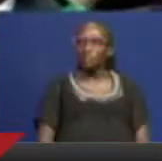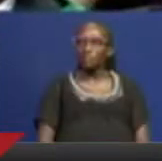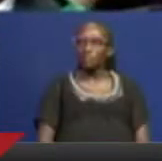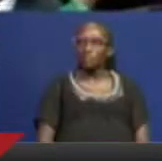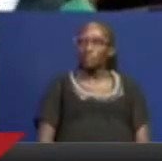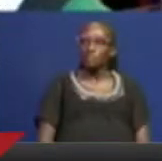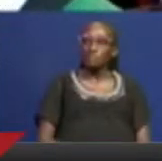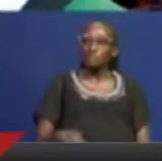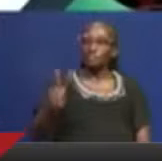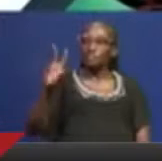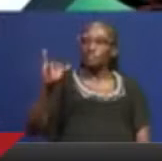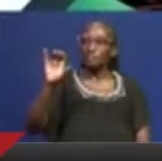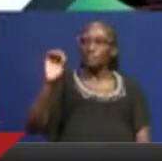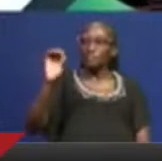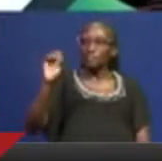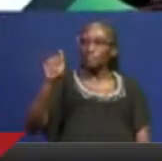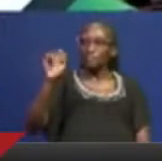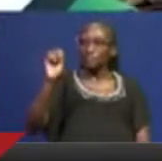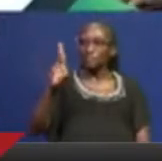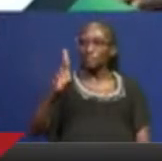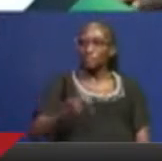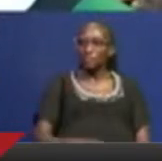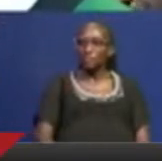Chepalungu Victor Koech.